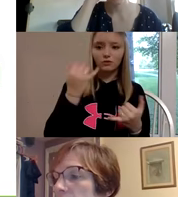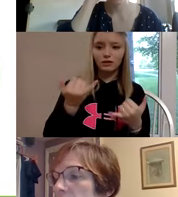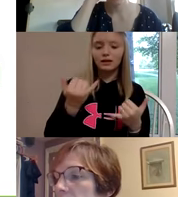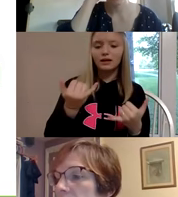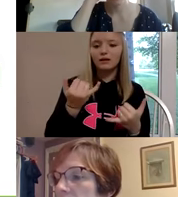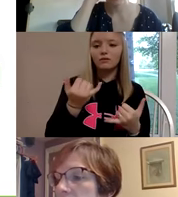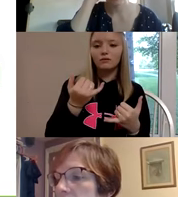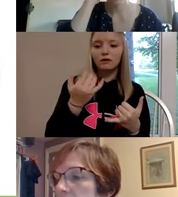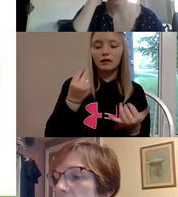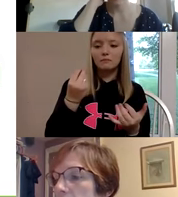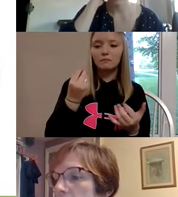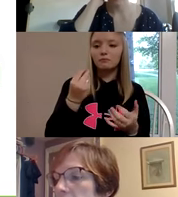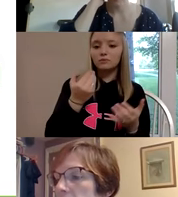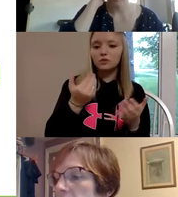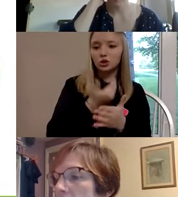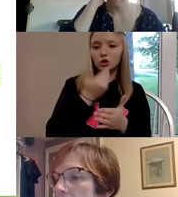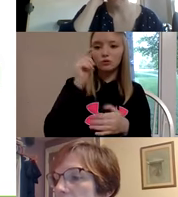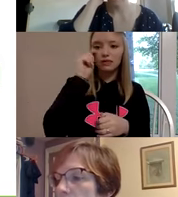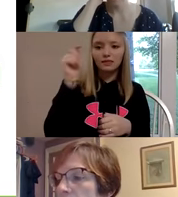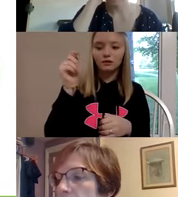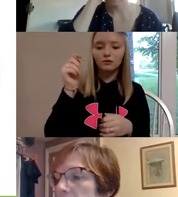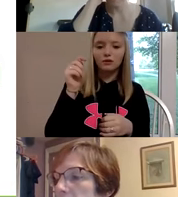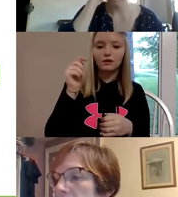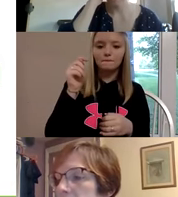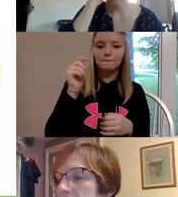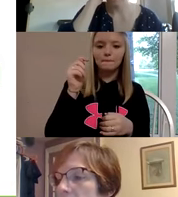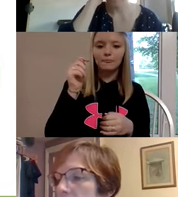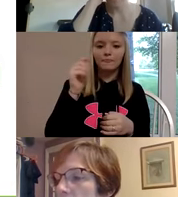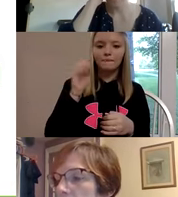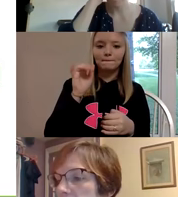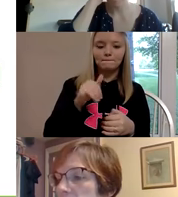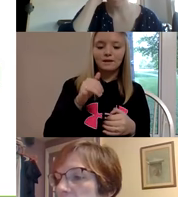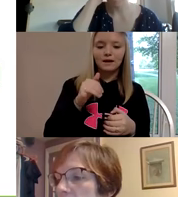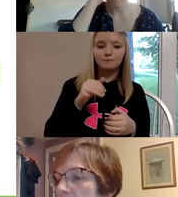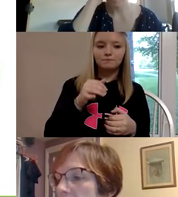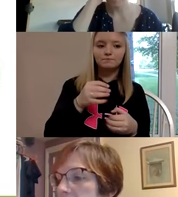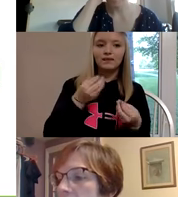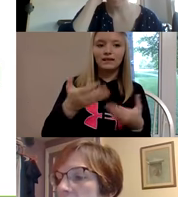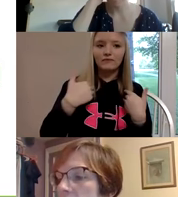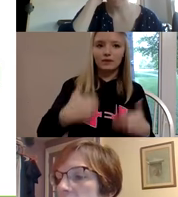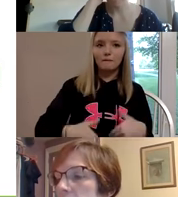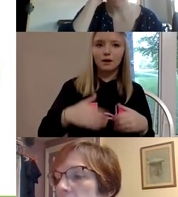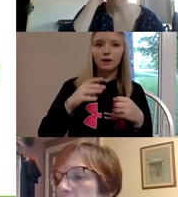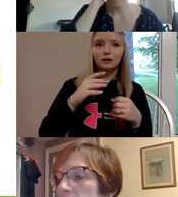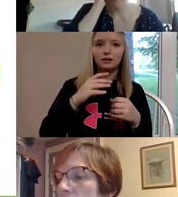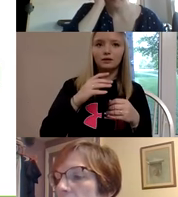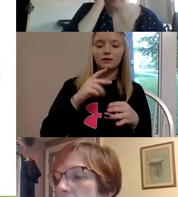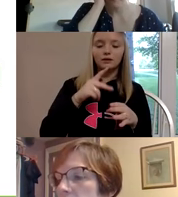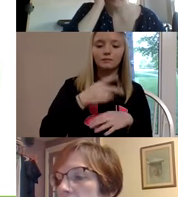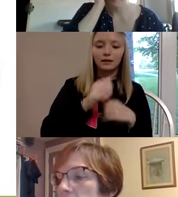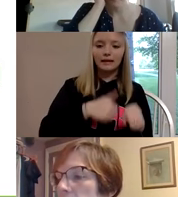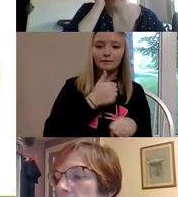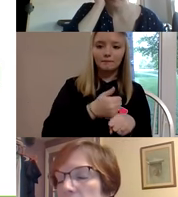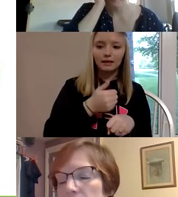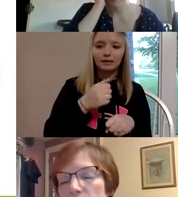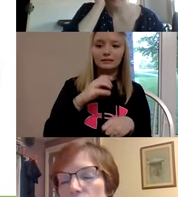new theory, that supplementing the body with plant-based cannabinoids, such as CBD, could